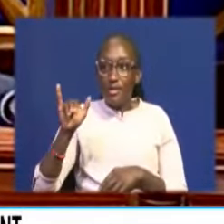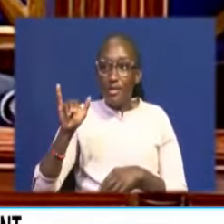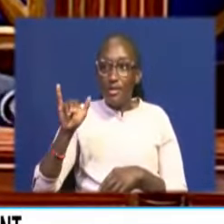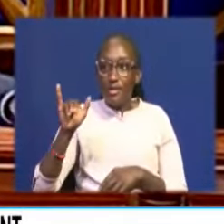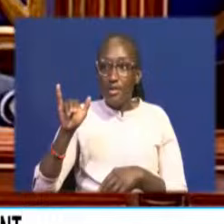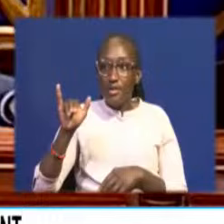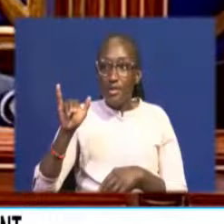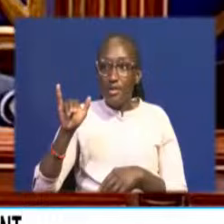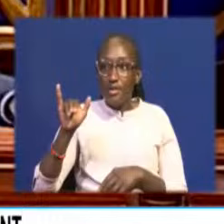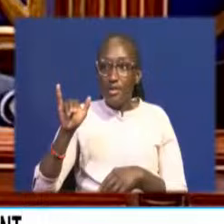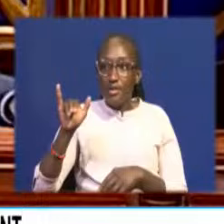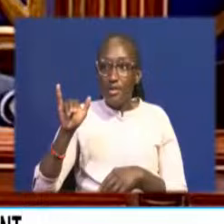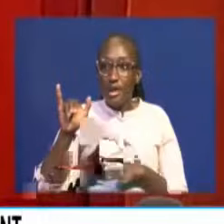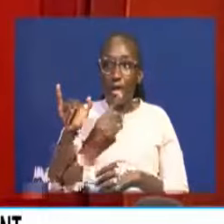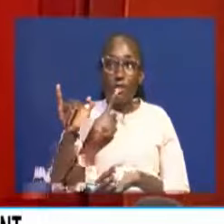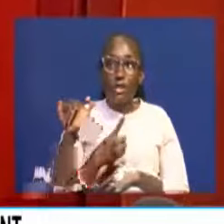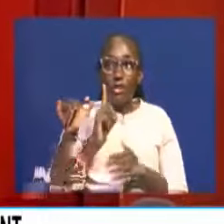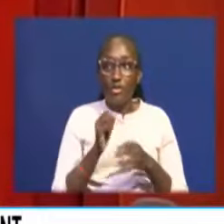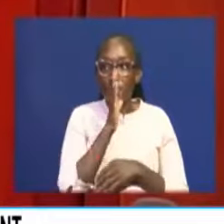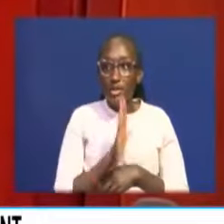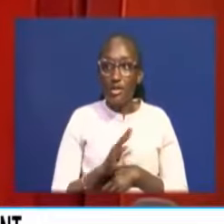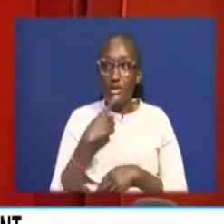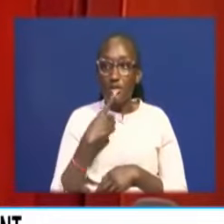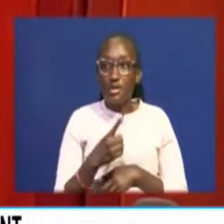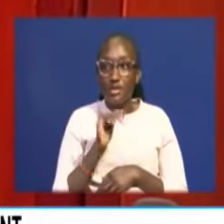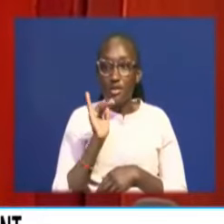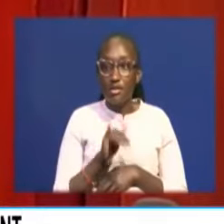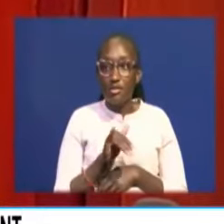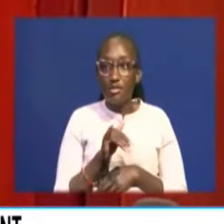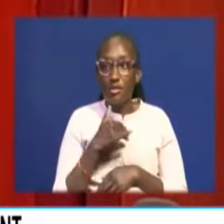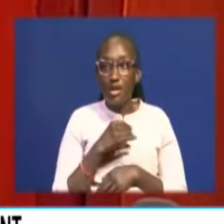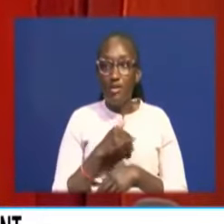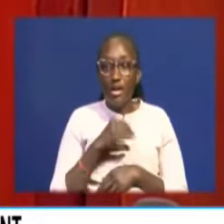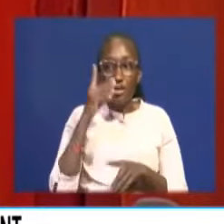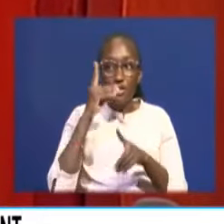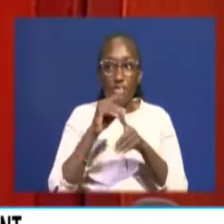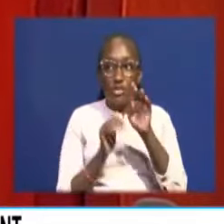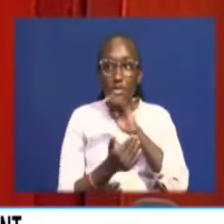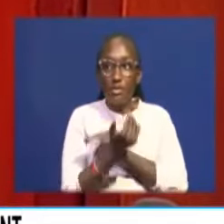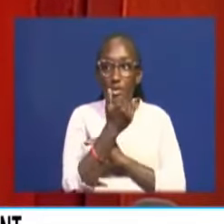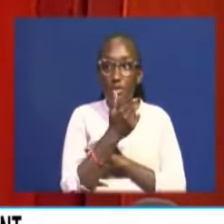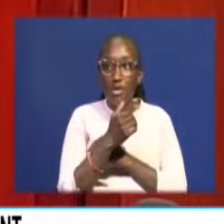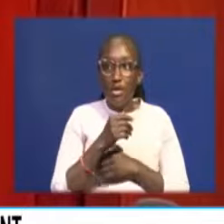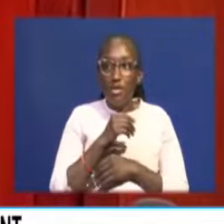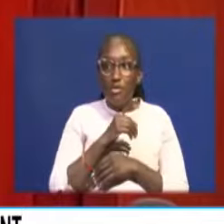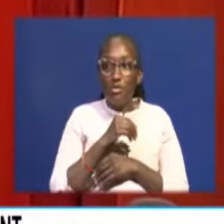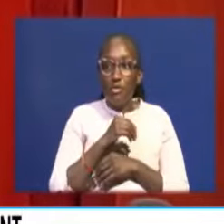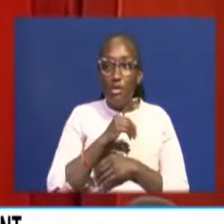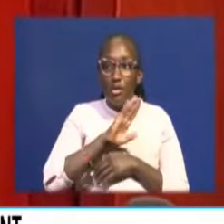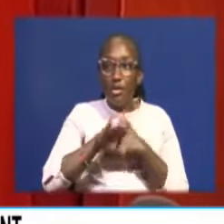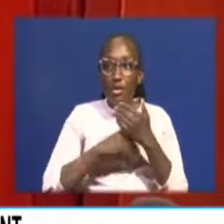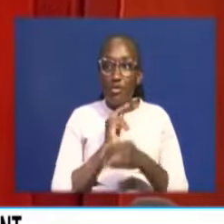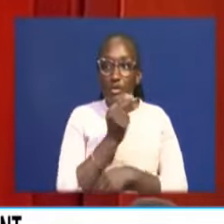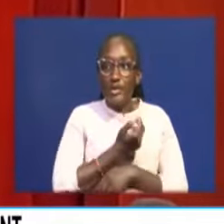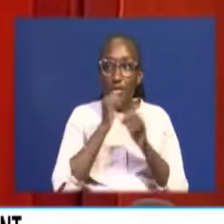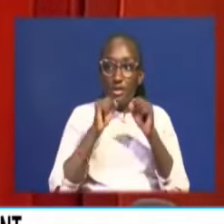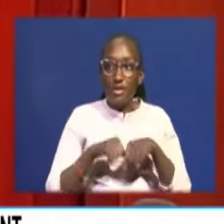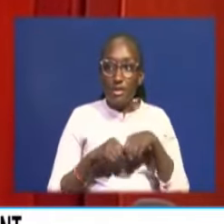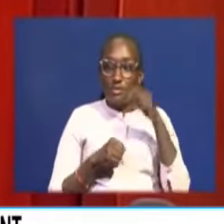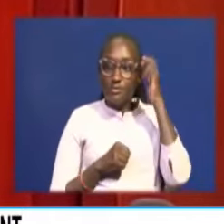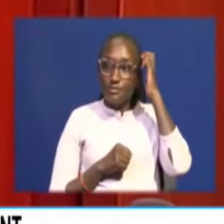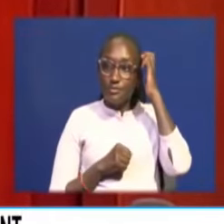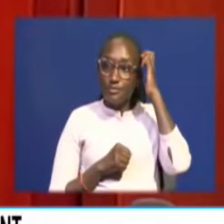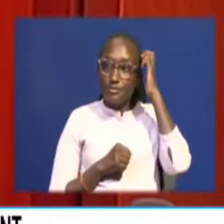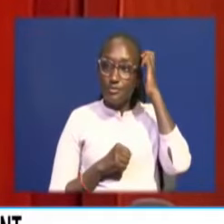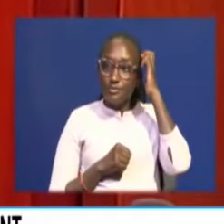one exactly what Senator Cherargei said, that there was a ruling in the morning and we had all agreed amongst us that